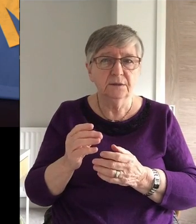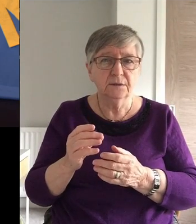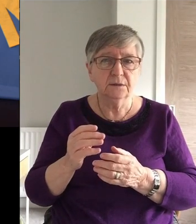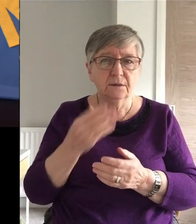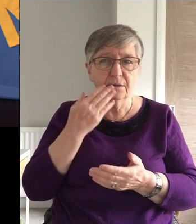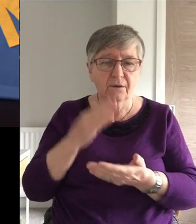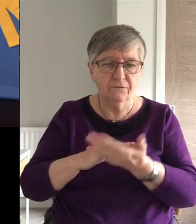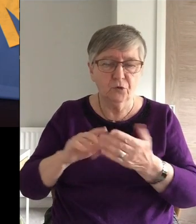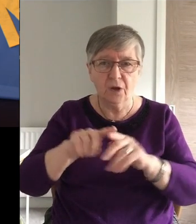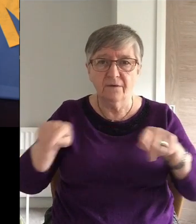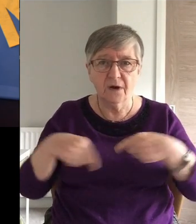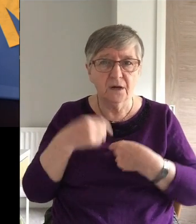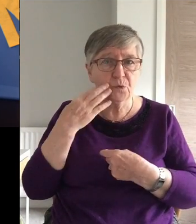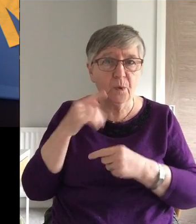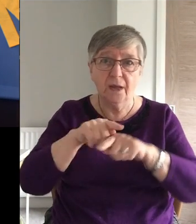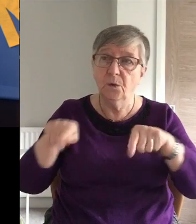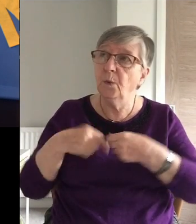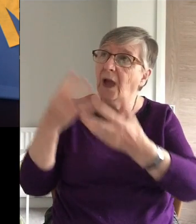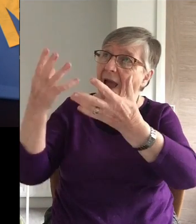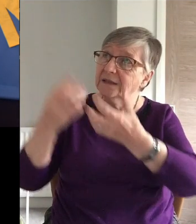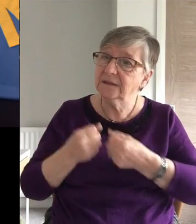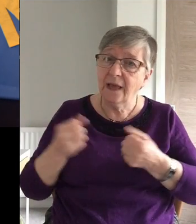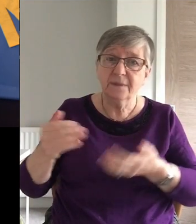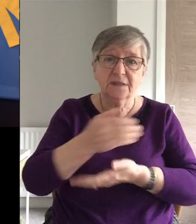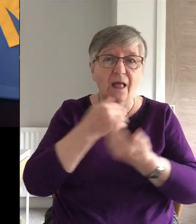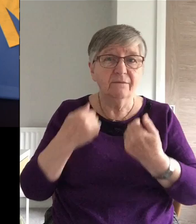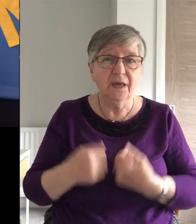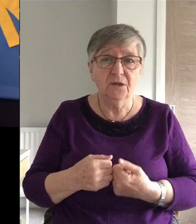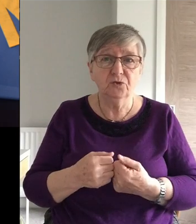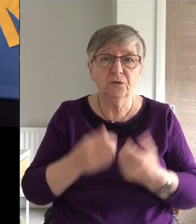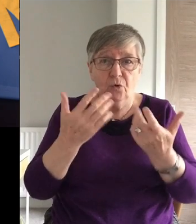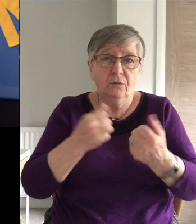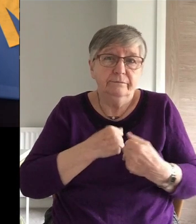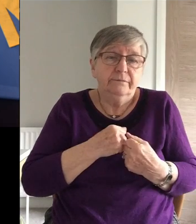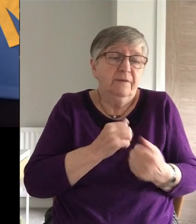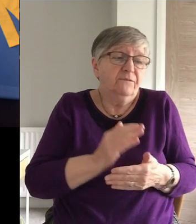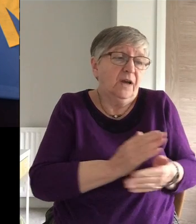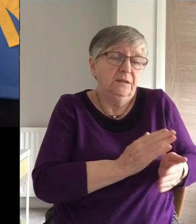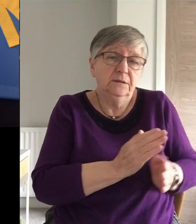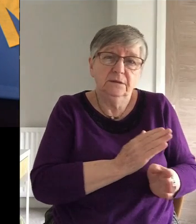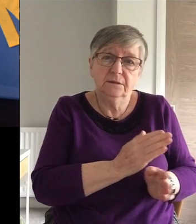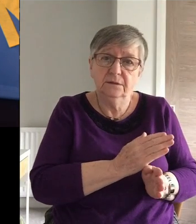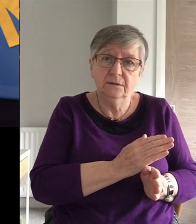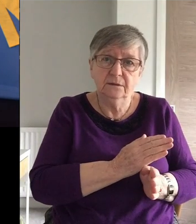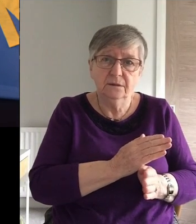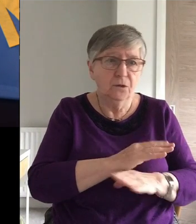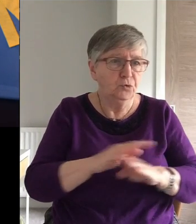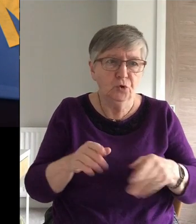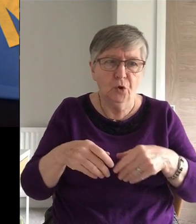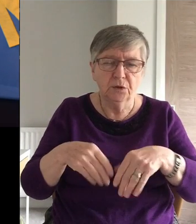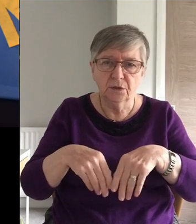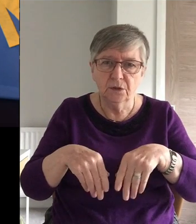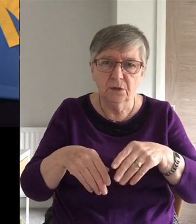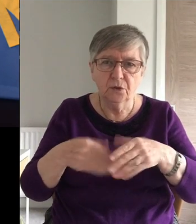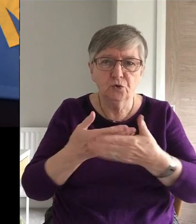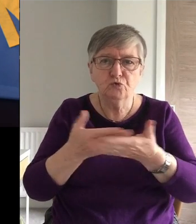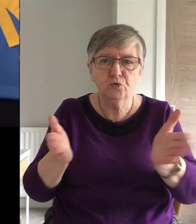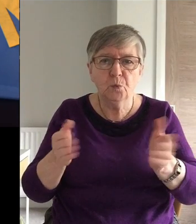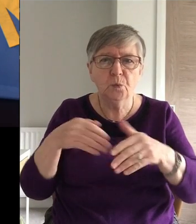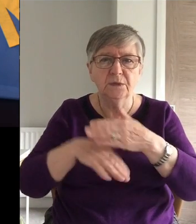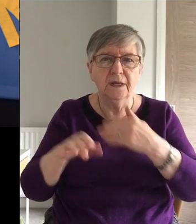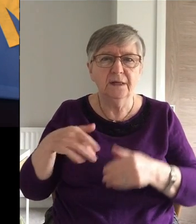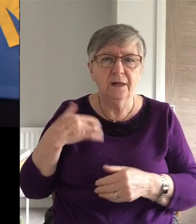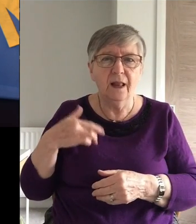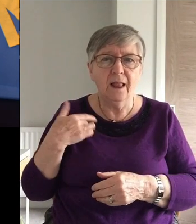Forgive us when we've taken your salvation, as it were, and hidden it away rather than sought to live it out in the world